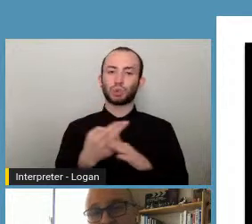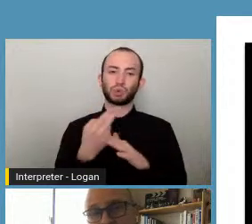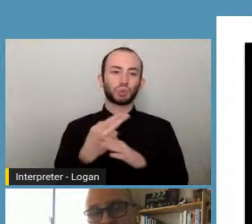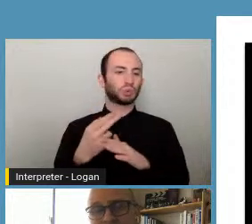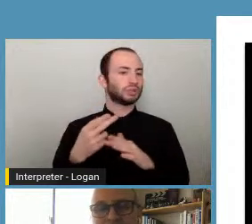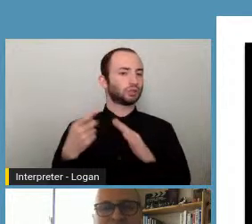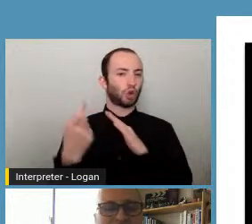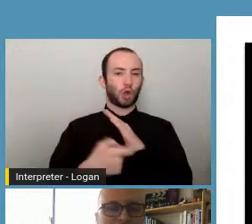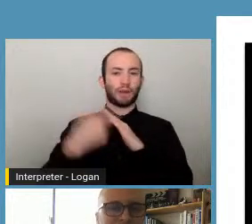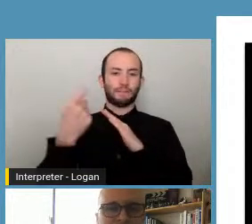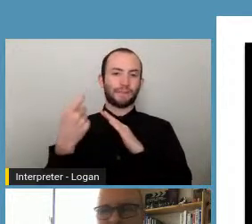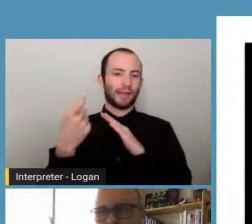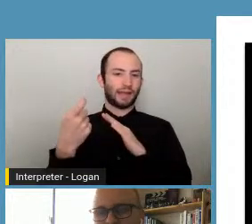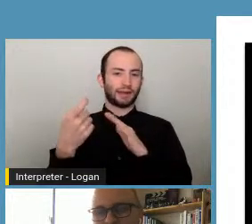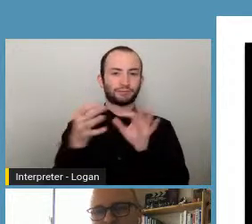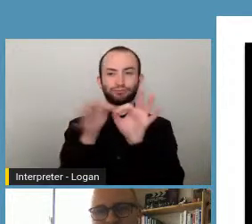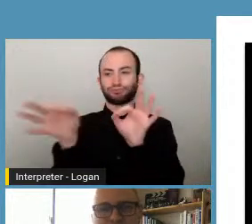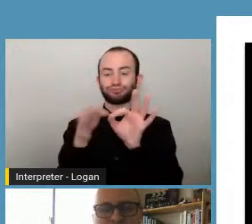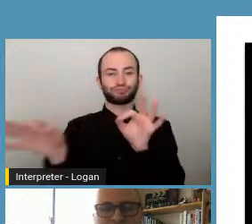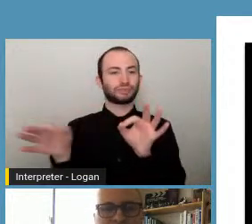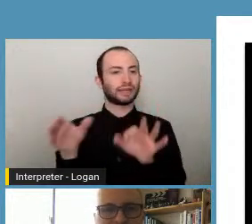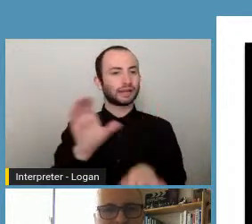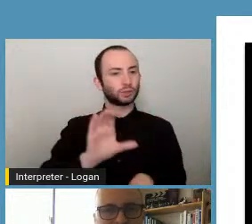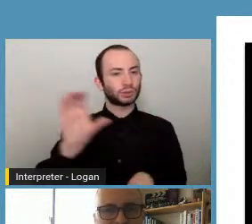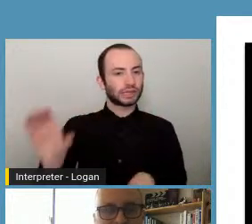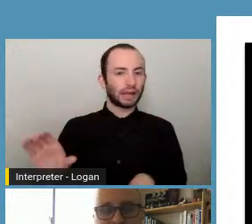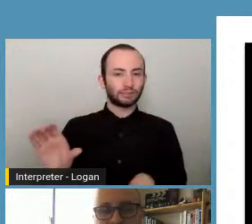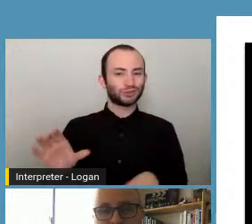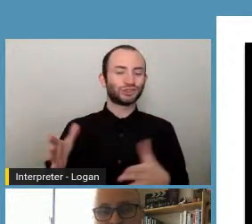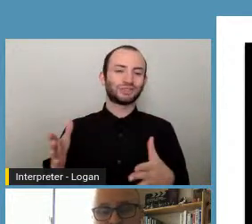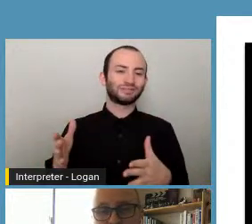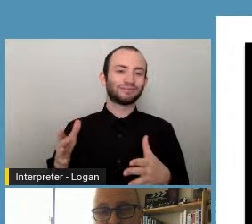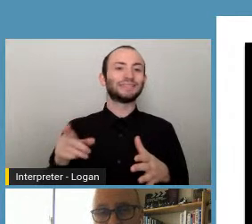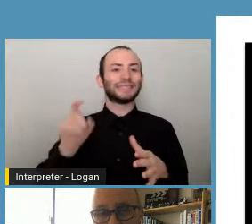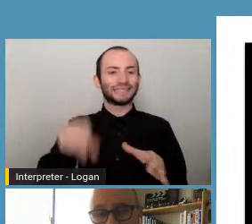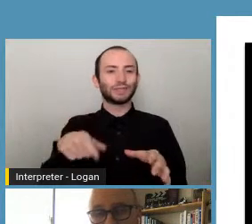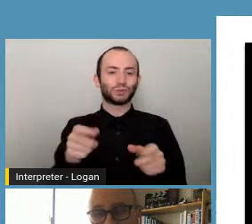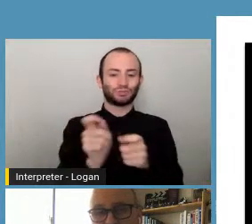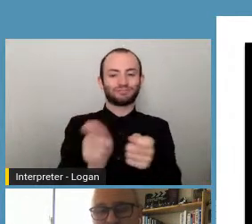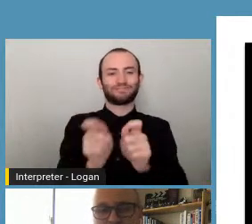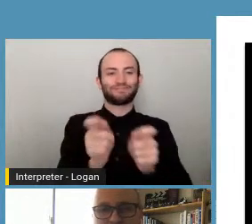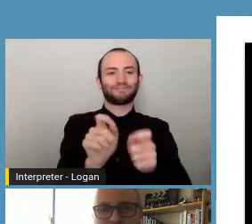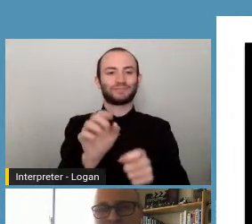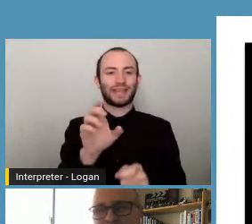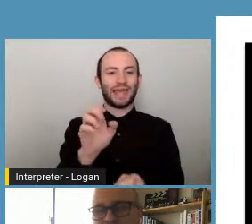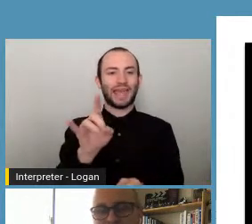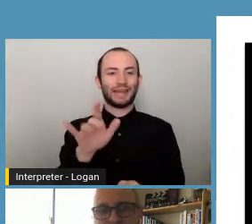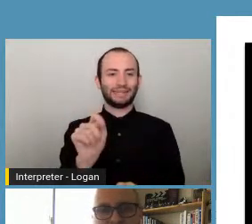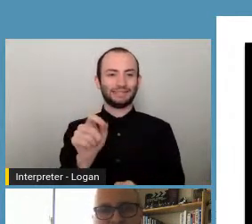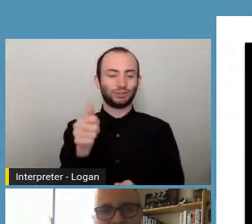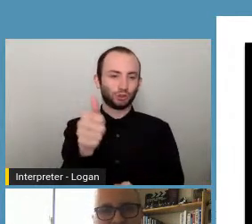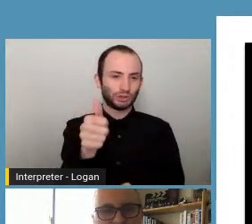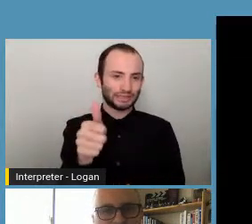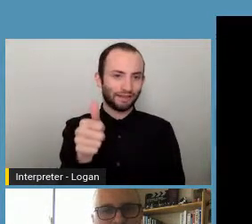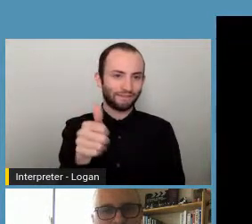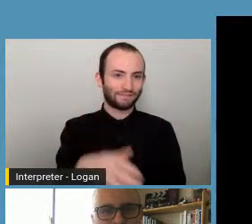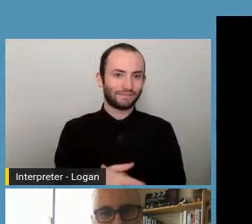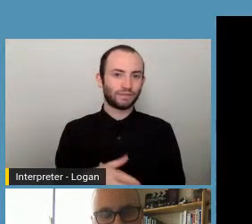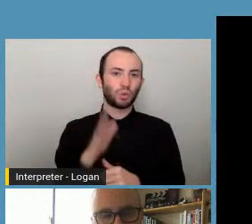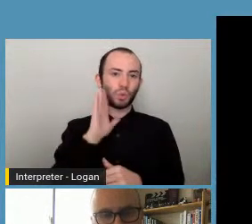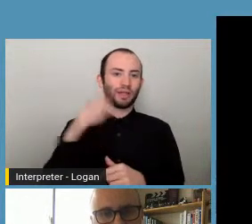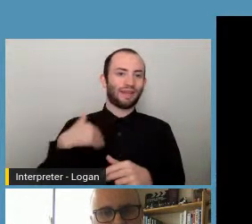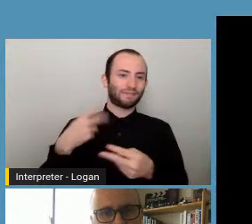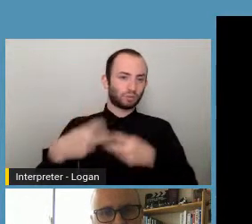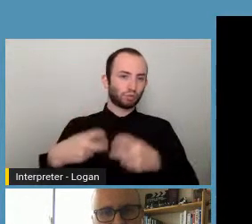without editing. It's just not going to get everything right. It's improving all the time, this type of technology, but obviously still has a long way to